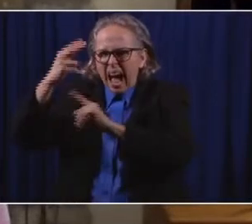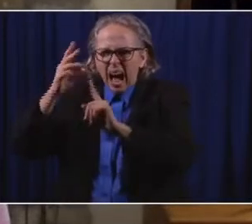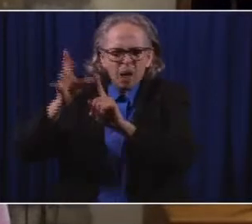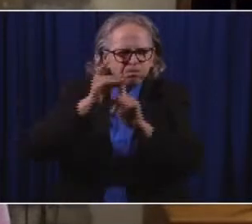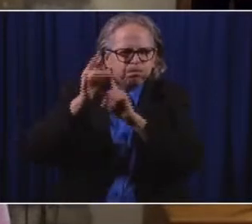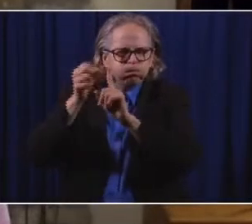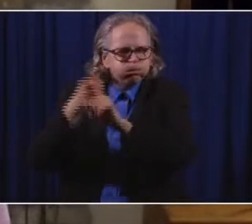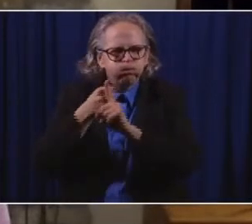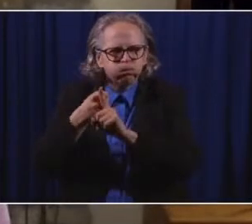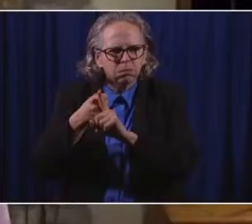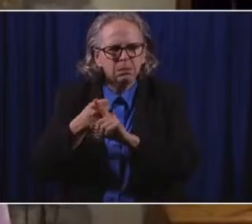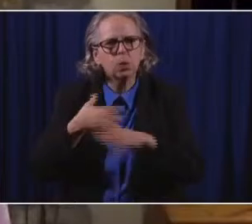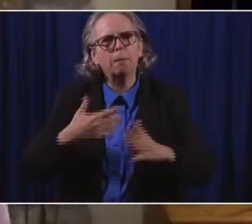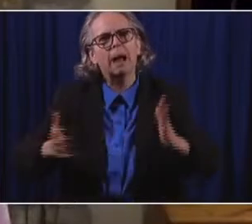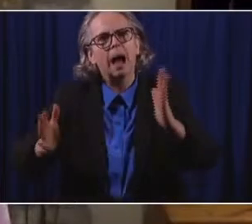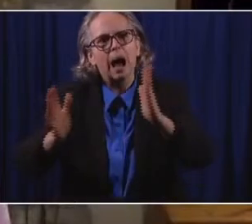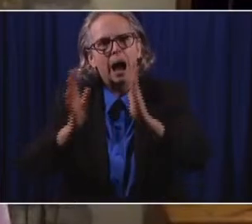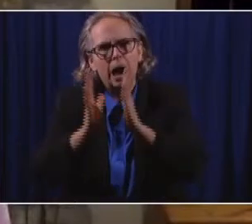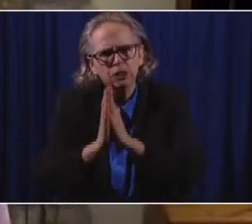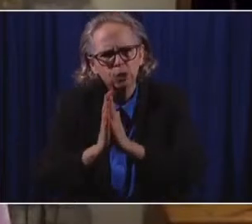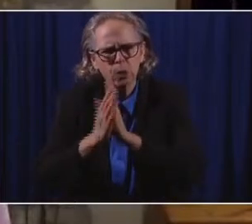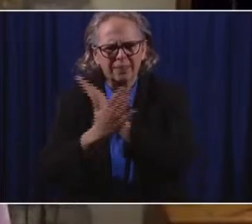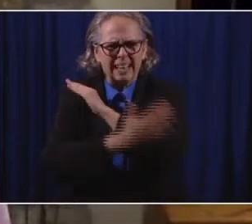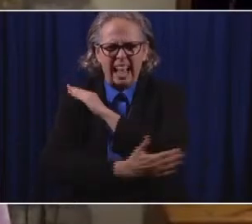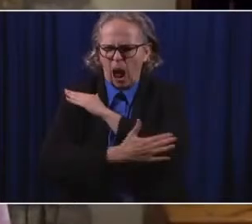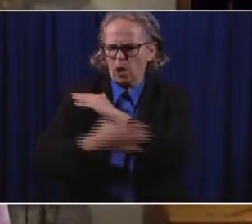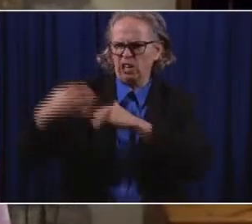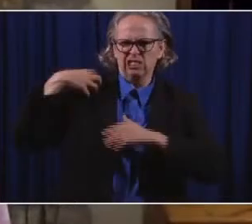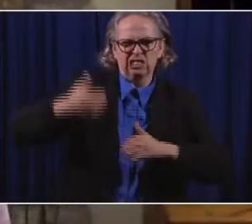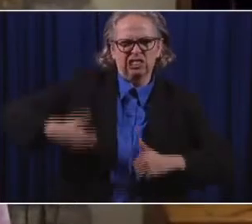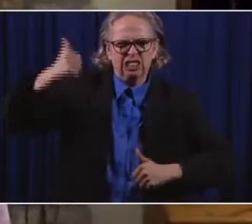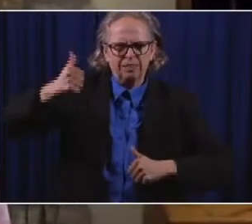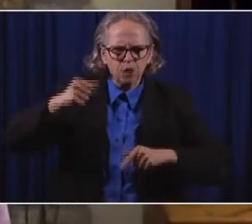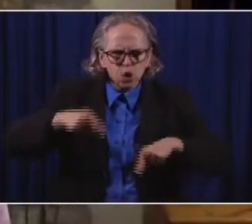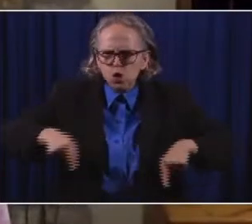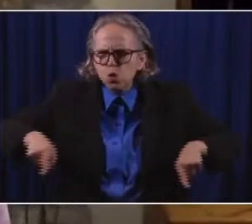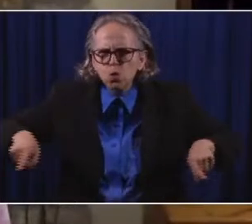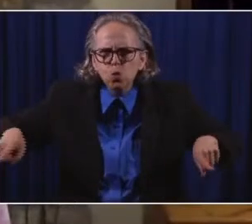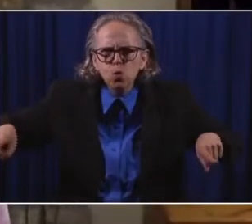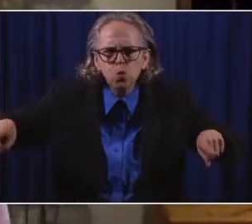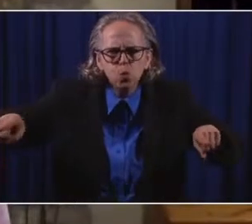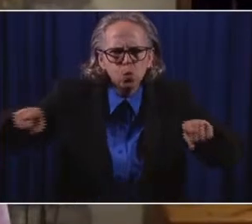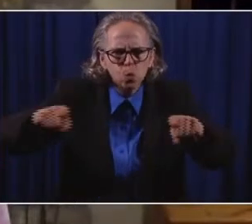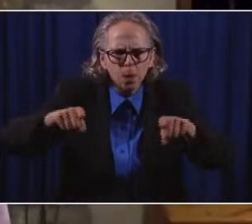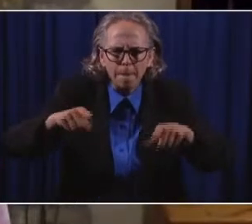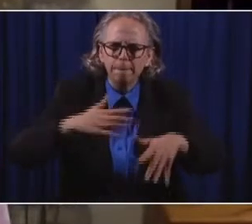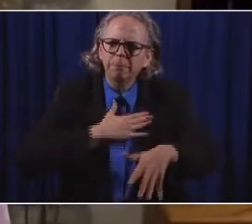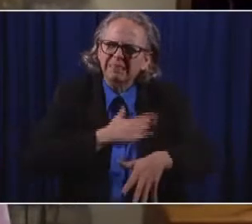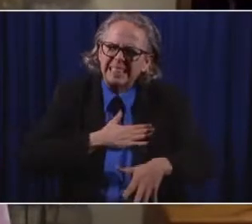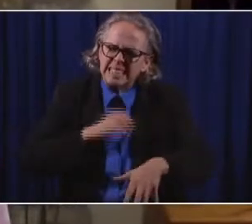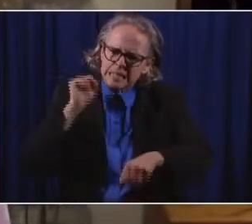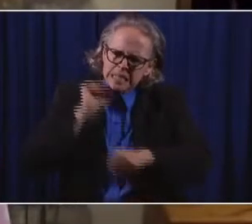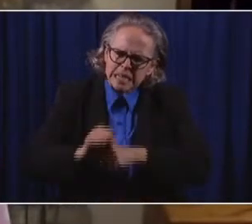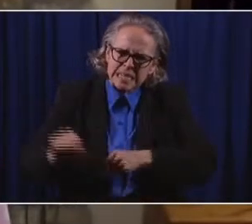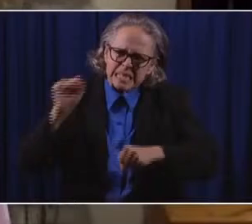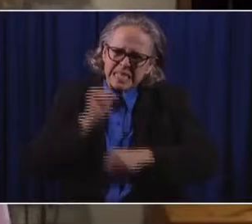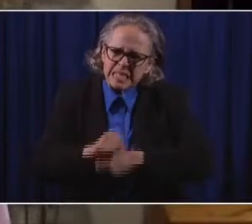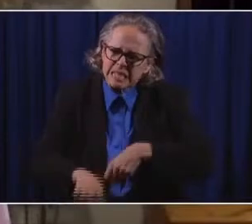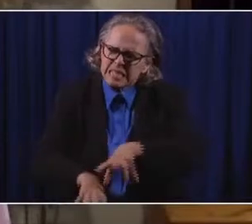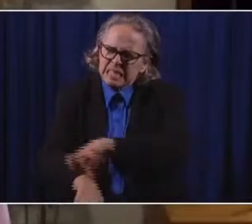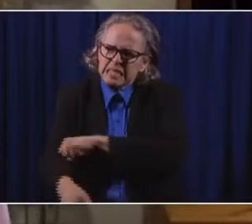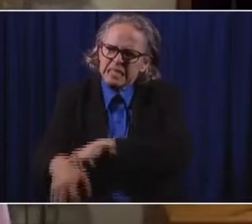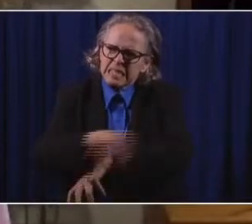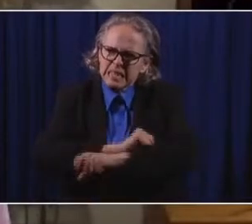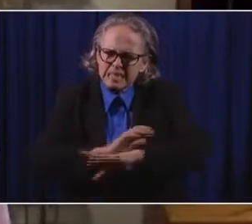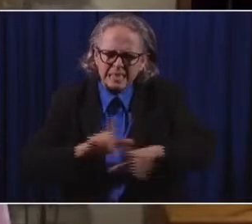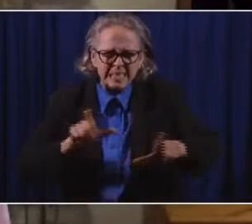county to redouble your efforts. We've seen a lot of great